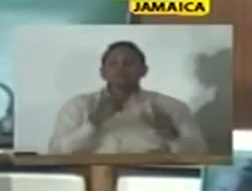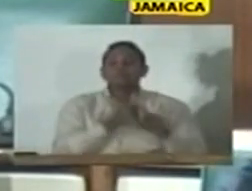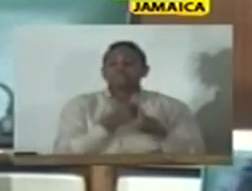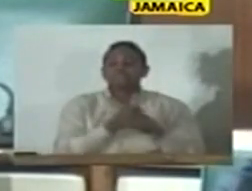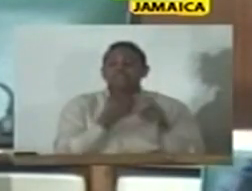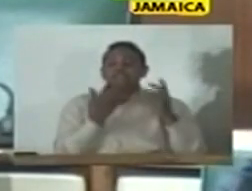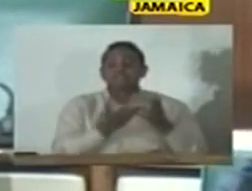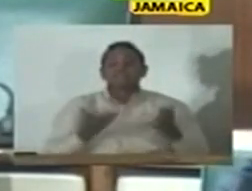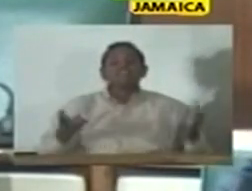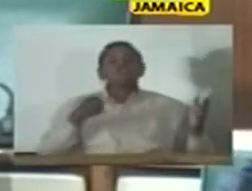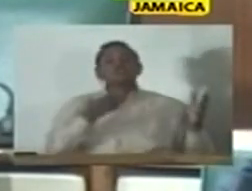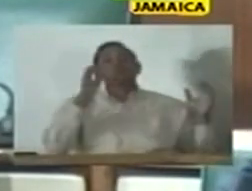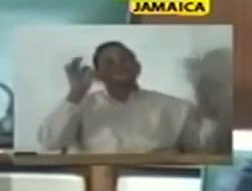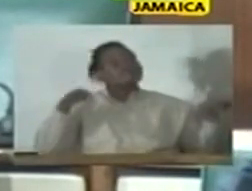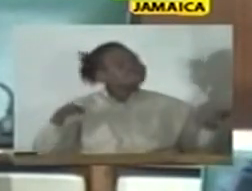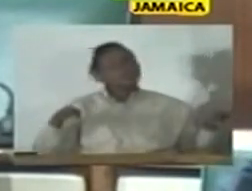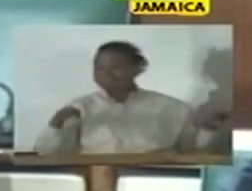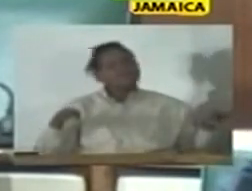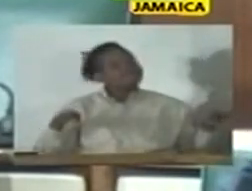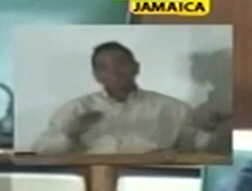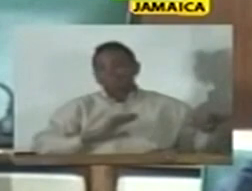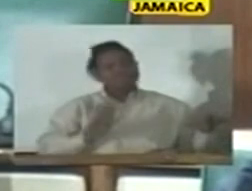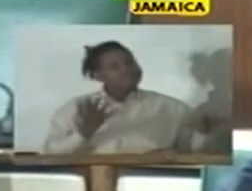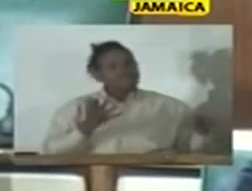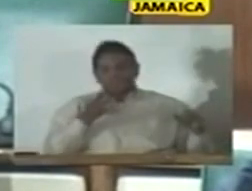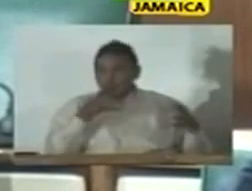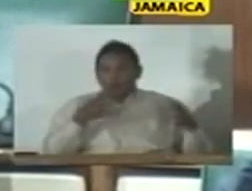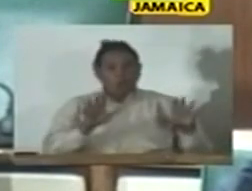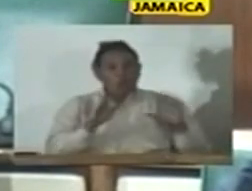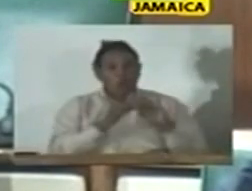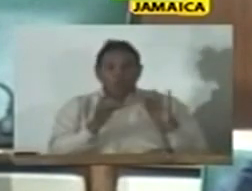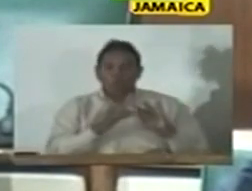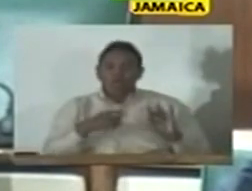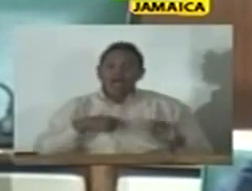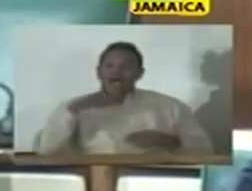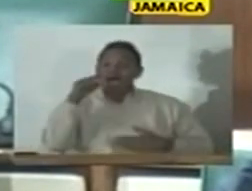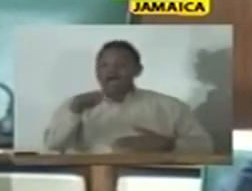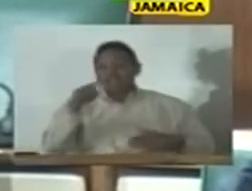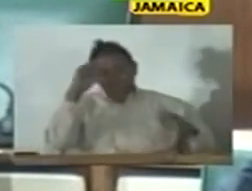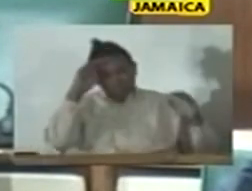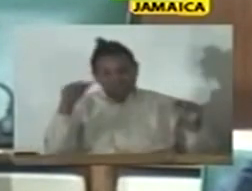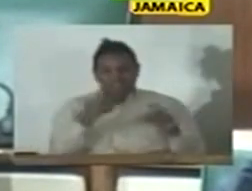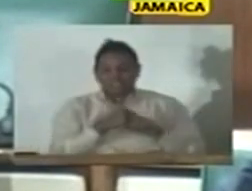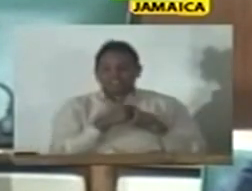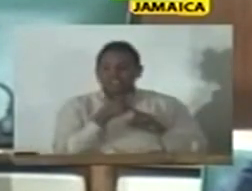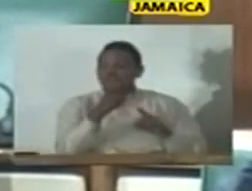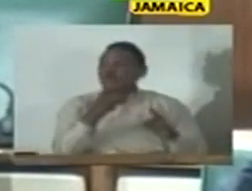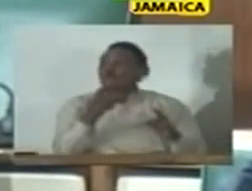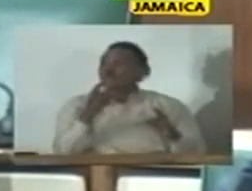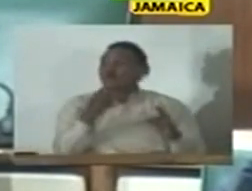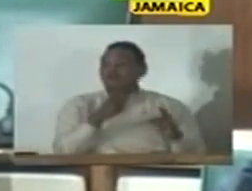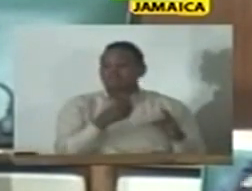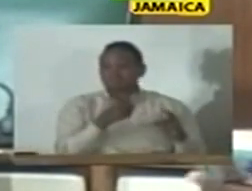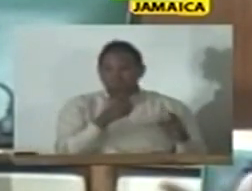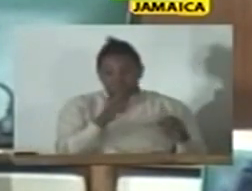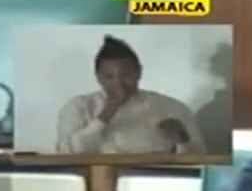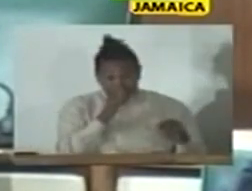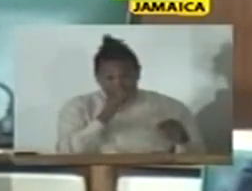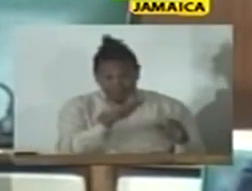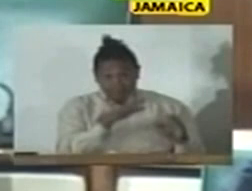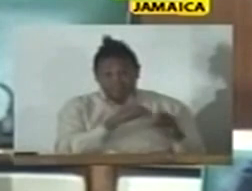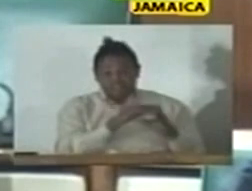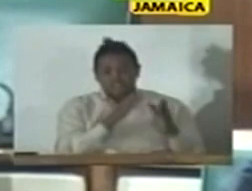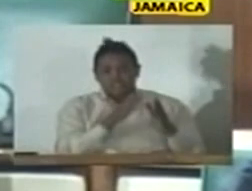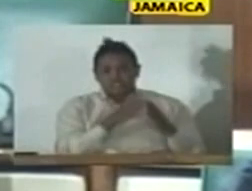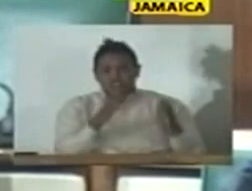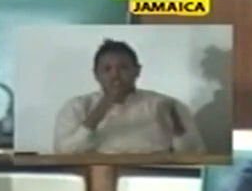things that you have already ruled on. I ask, Mr. President, that you confine him, not only in his general submission,